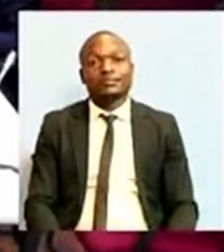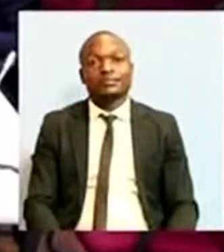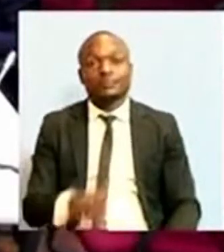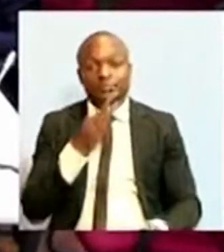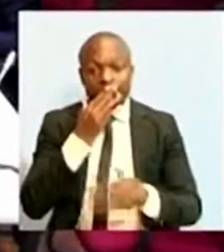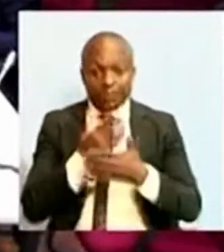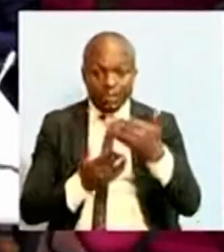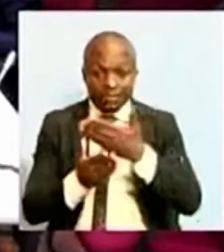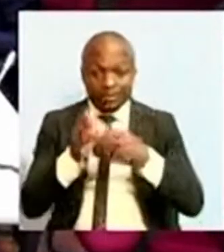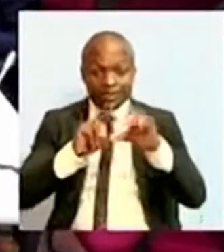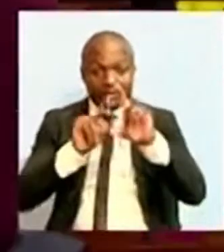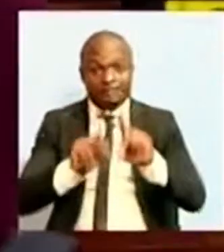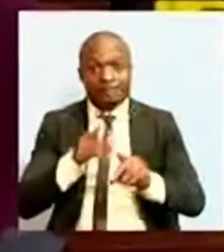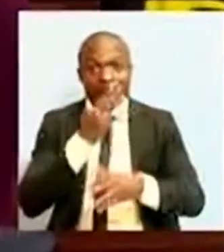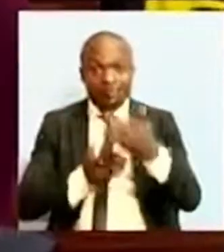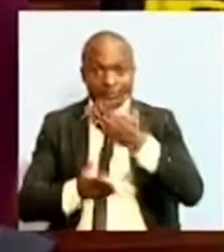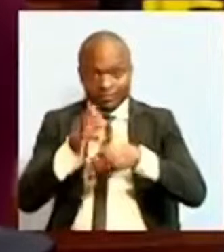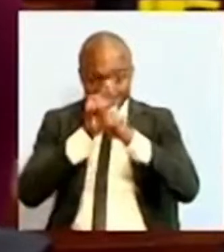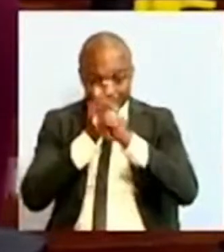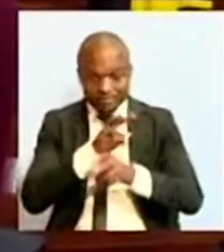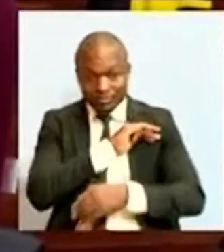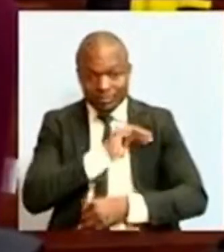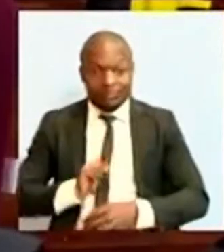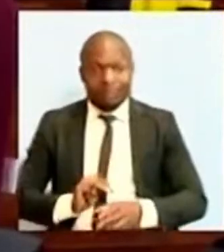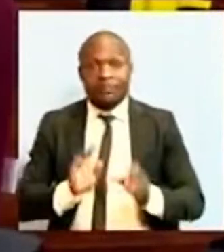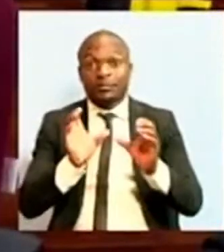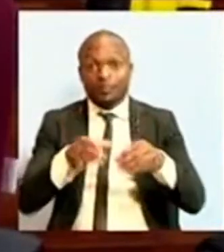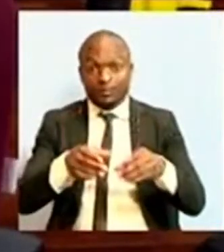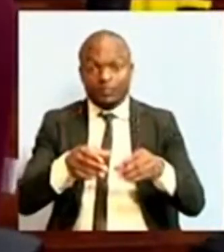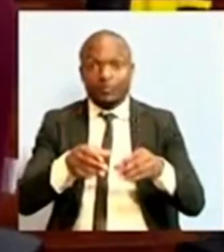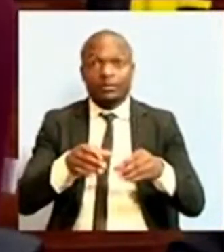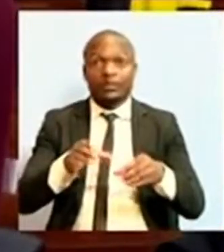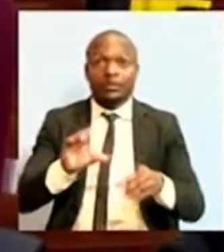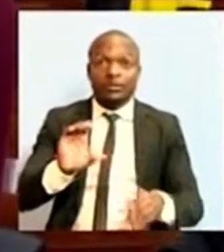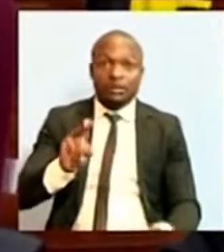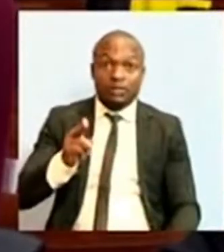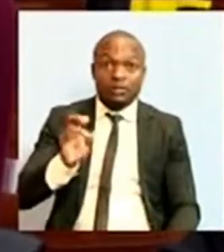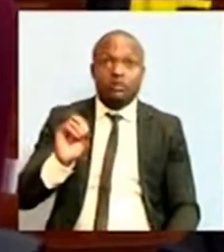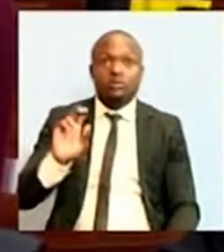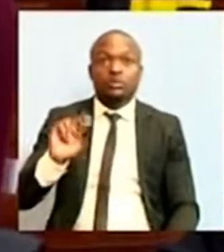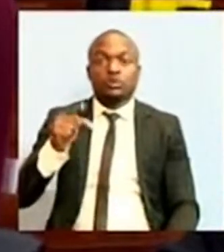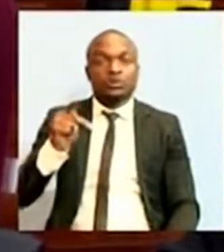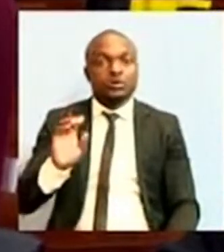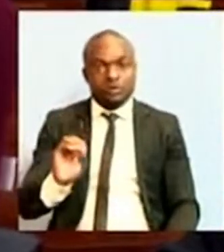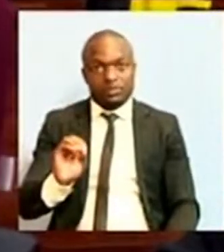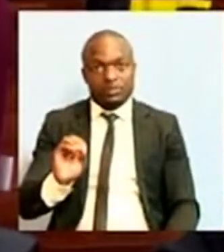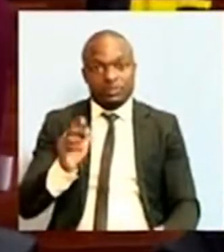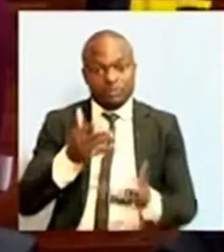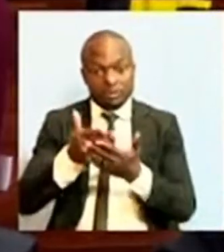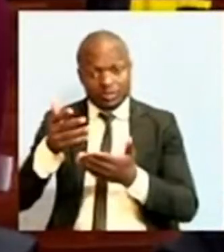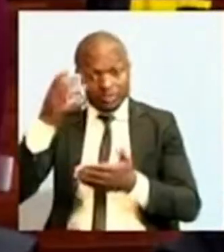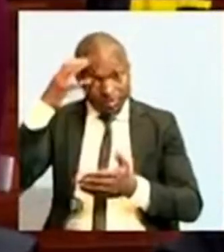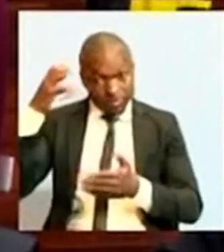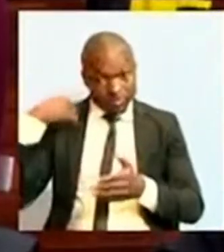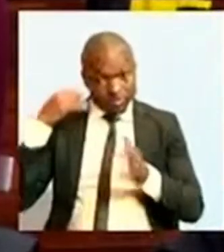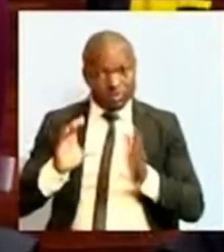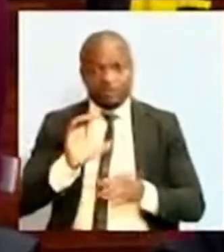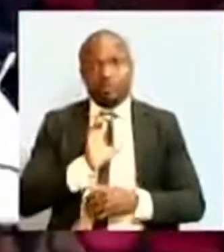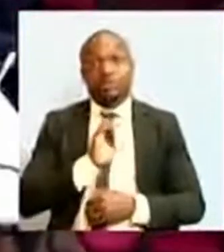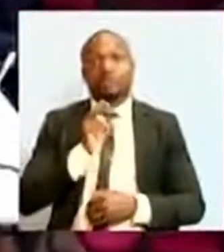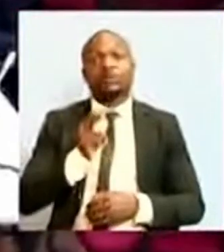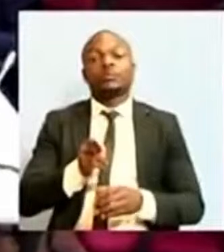Good morning, Chair. Good morning, members of the committee. My name is Chongo Chipalo. I'm the Procurement Officer for Chirilabombwe Municipal